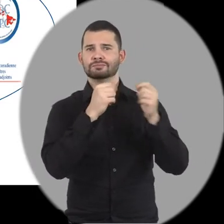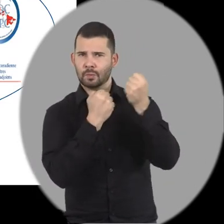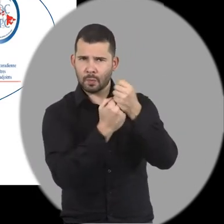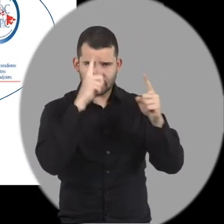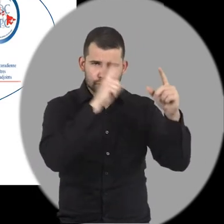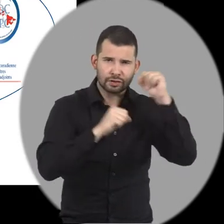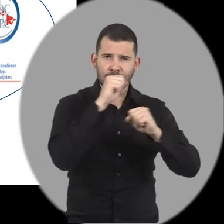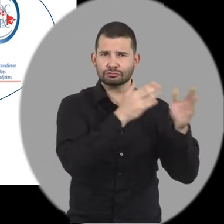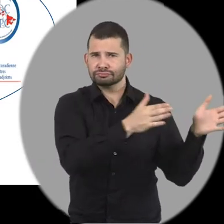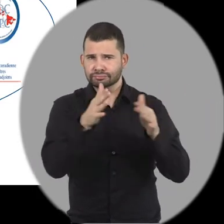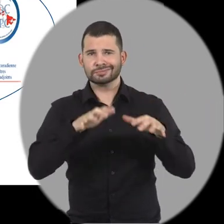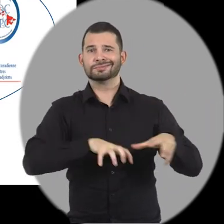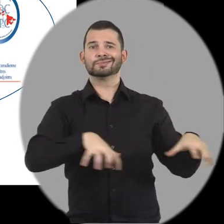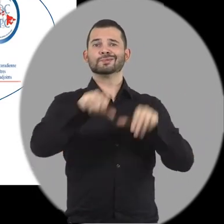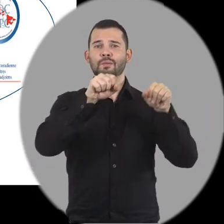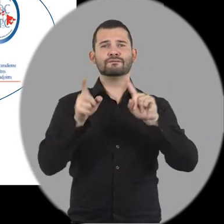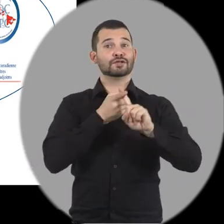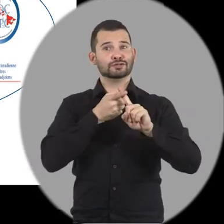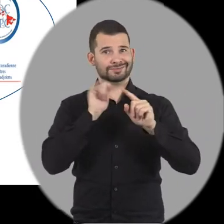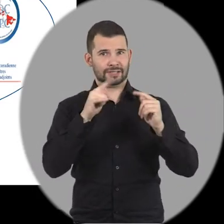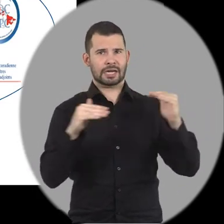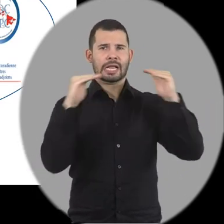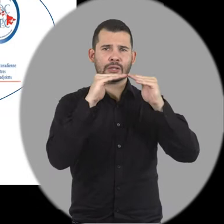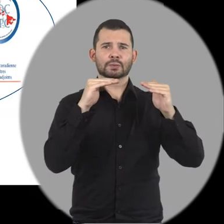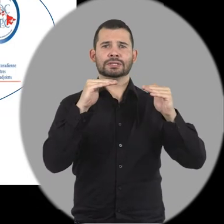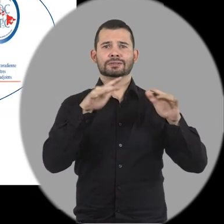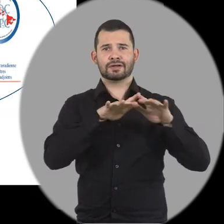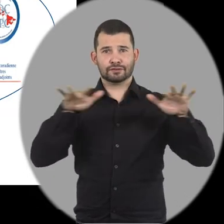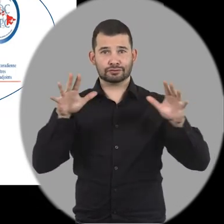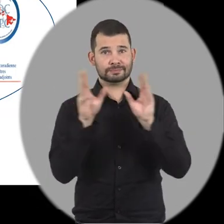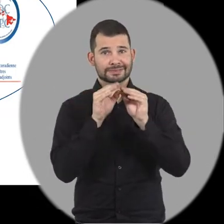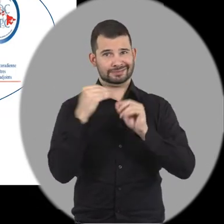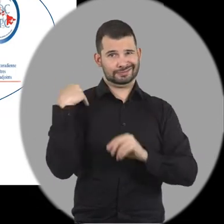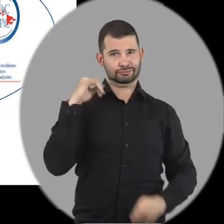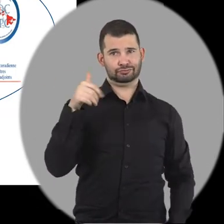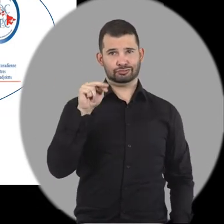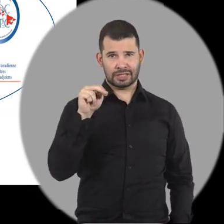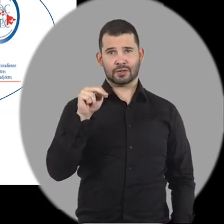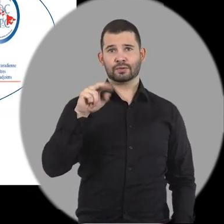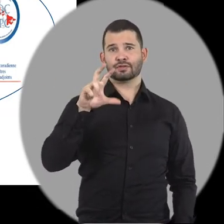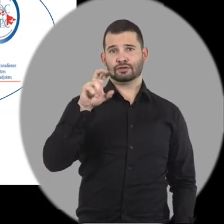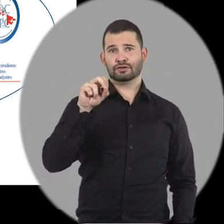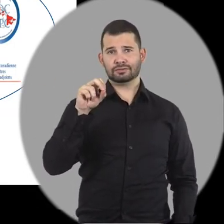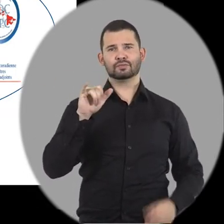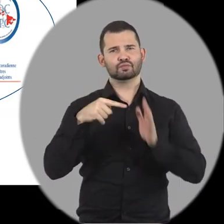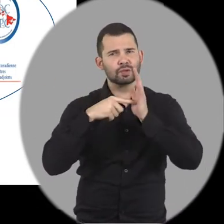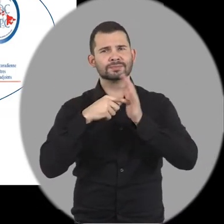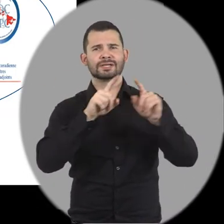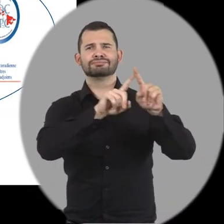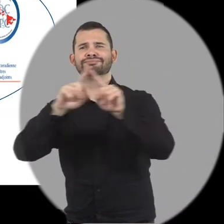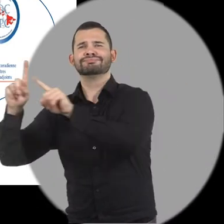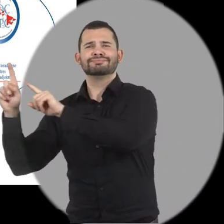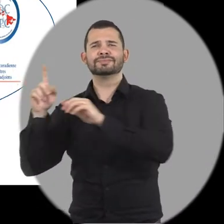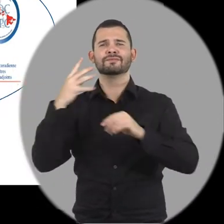We held our first Joint Equity and Diversity Committee meeting on January 30th of this year with representation from all of our unions.